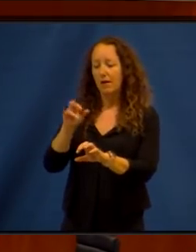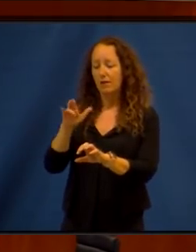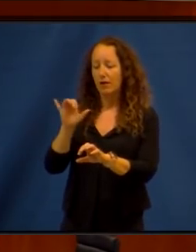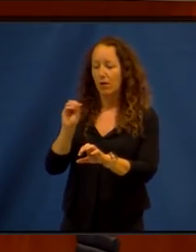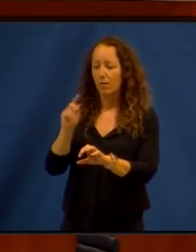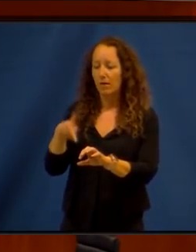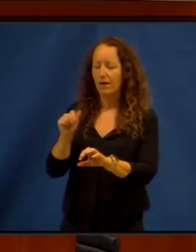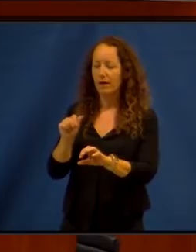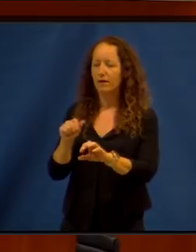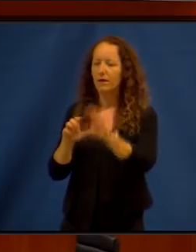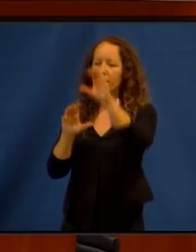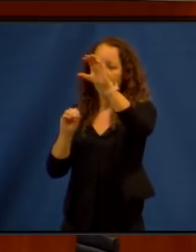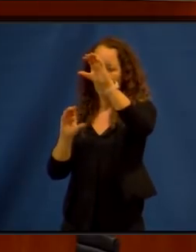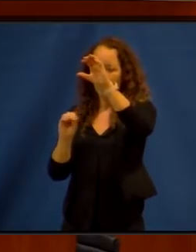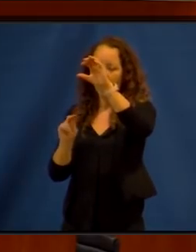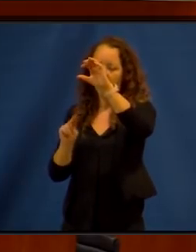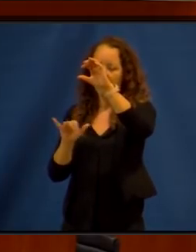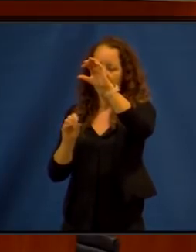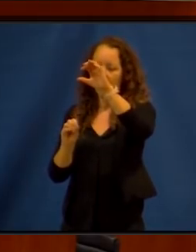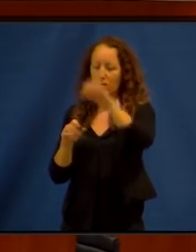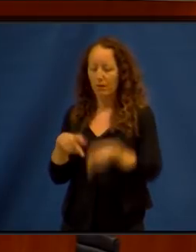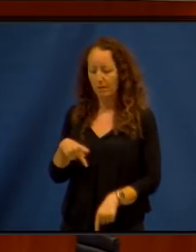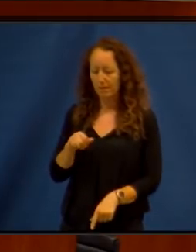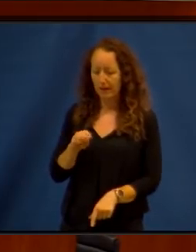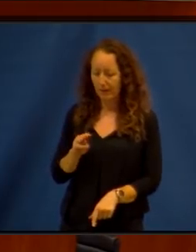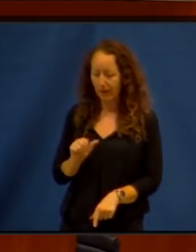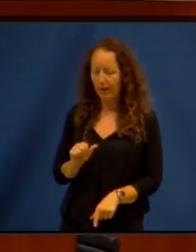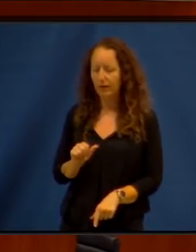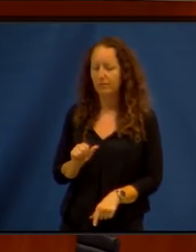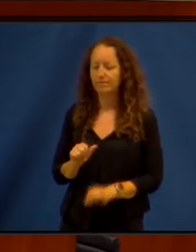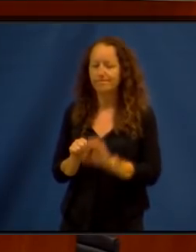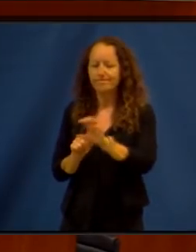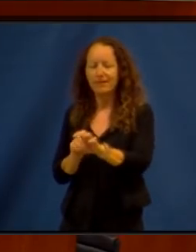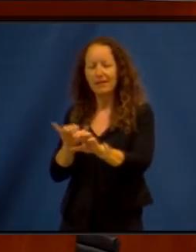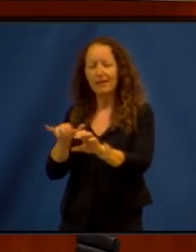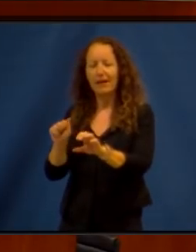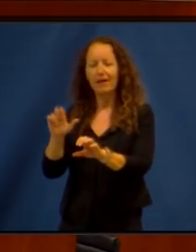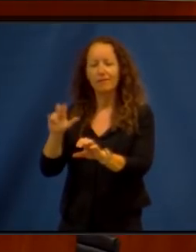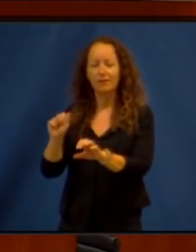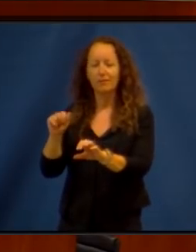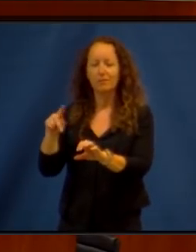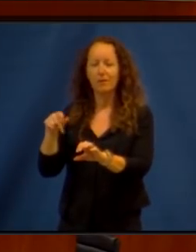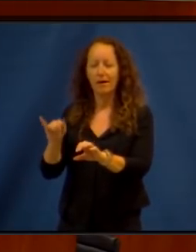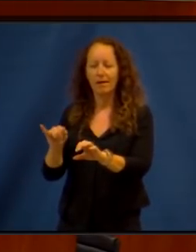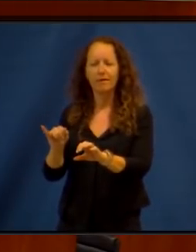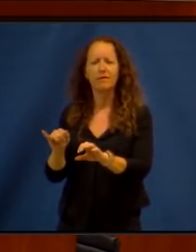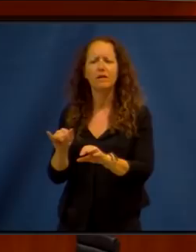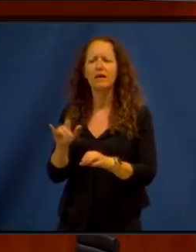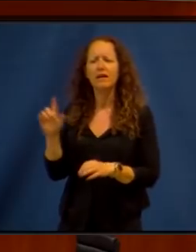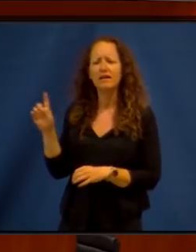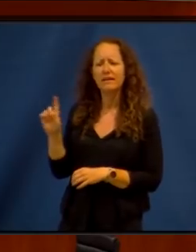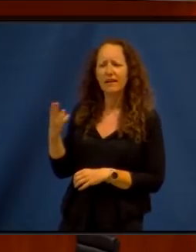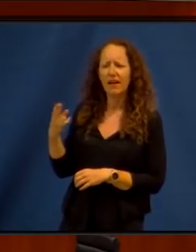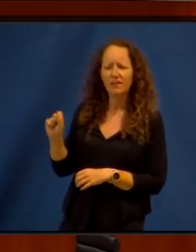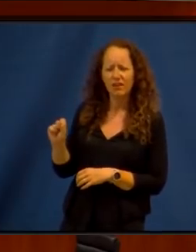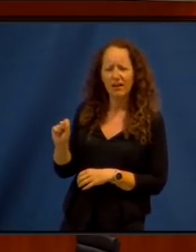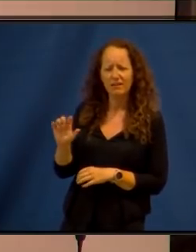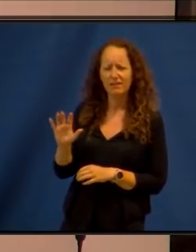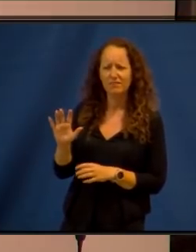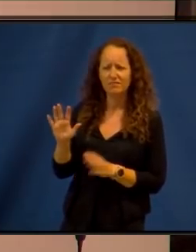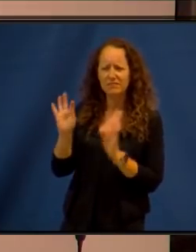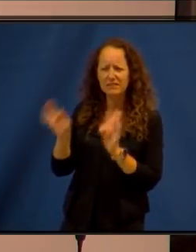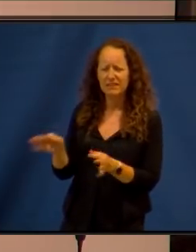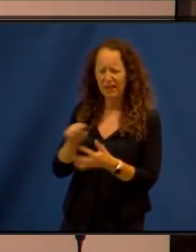that process done by ADHS, and why isn't Mohave County on that list? Well, you